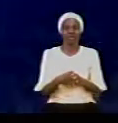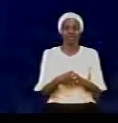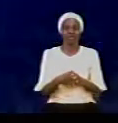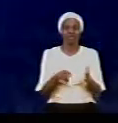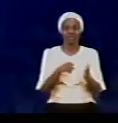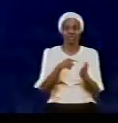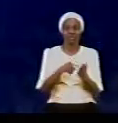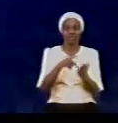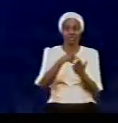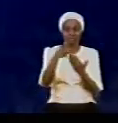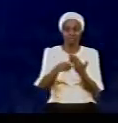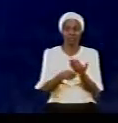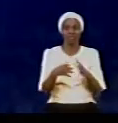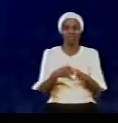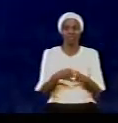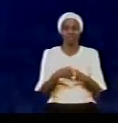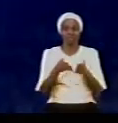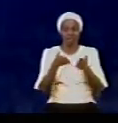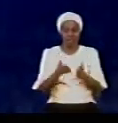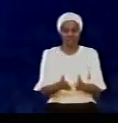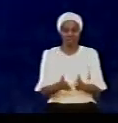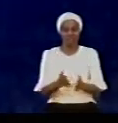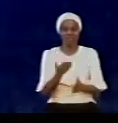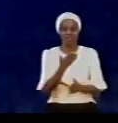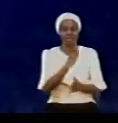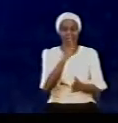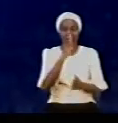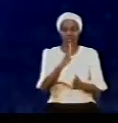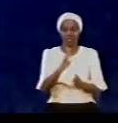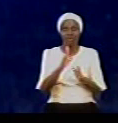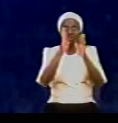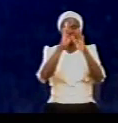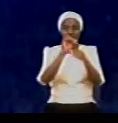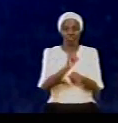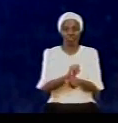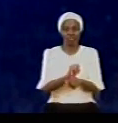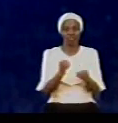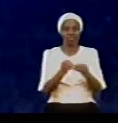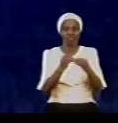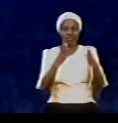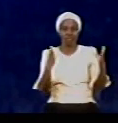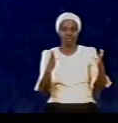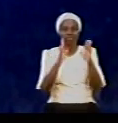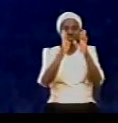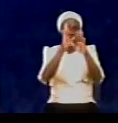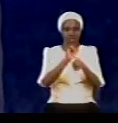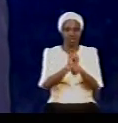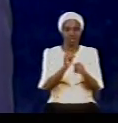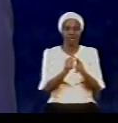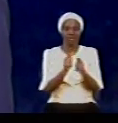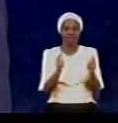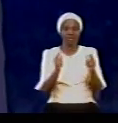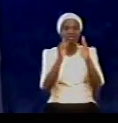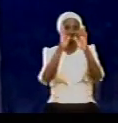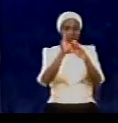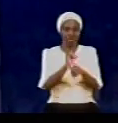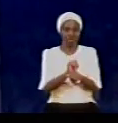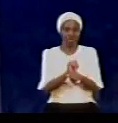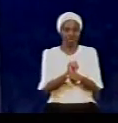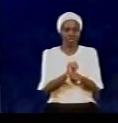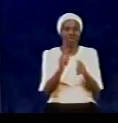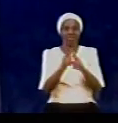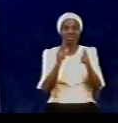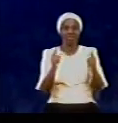compound miracles, great miracles, great wonders. Pray that the